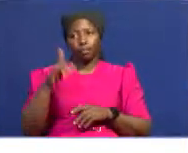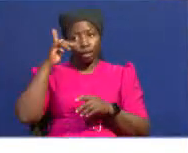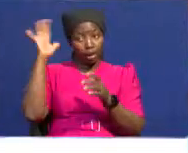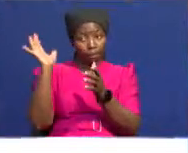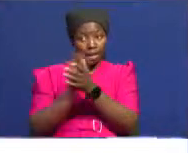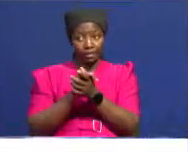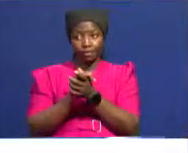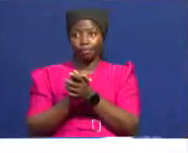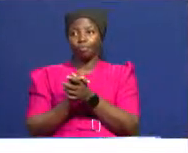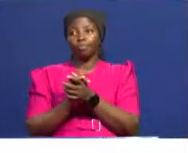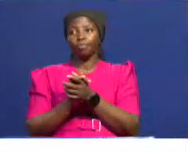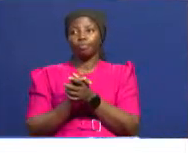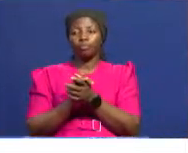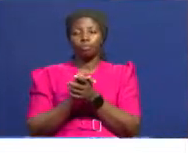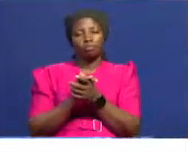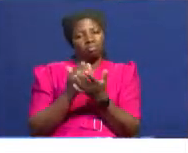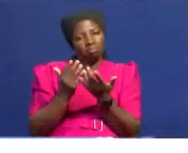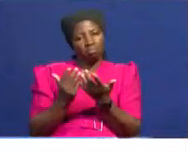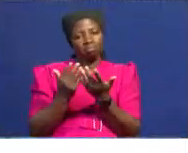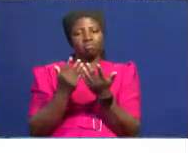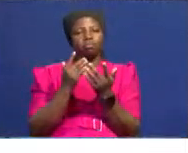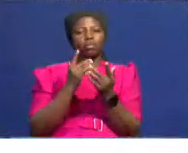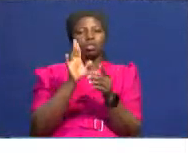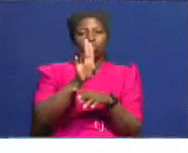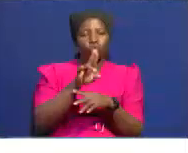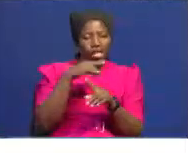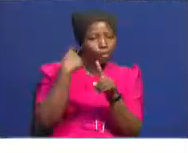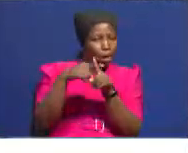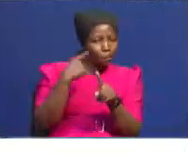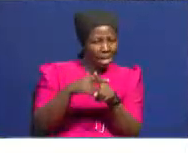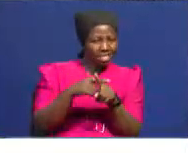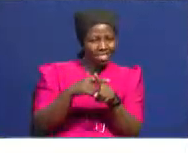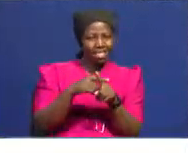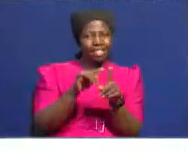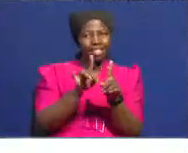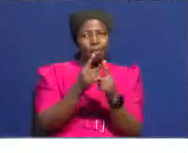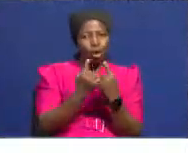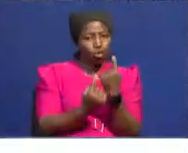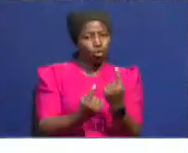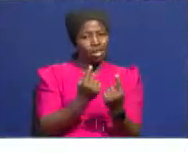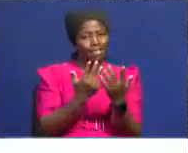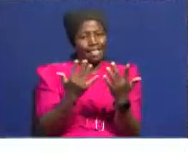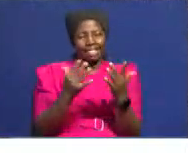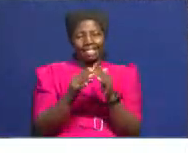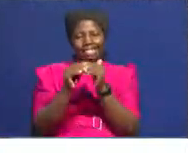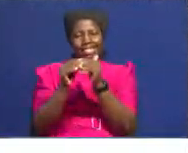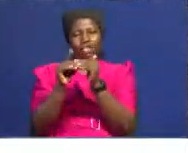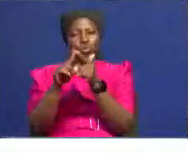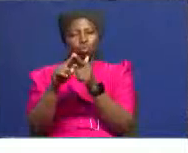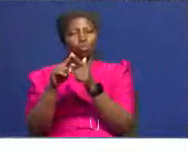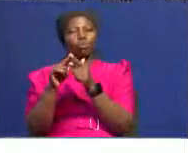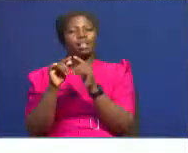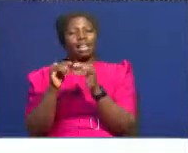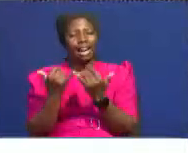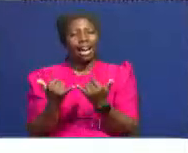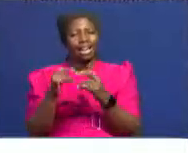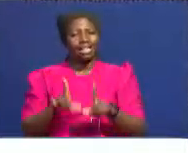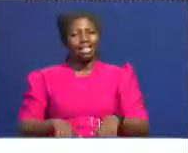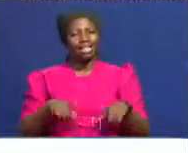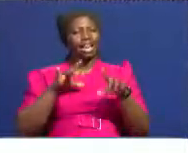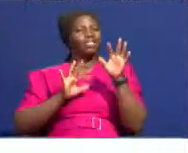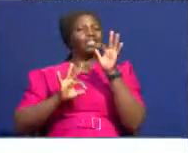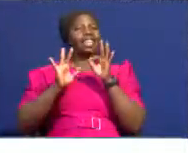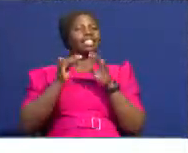for the rise of some lifestyle diseases. Sufuria kama una msapiga naye saa